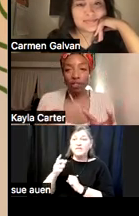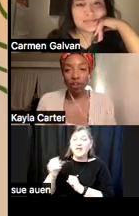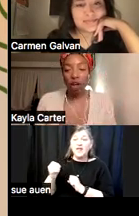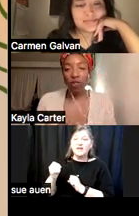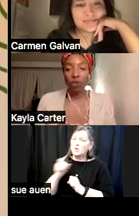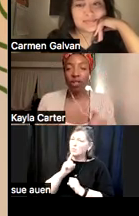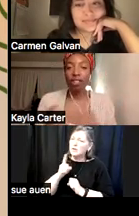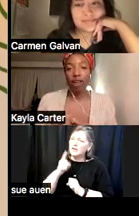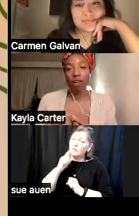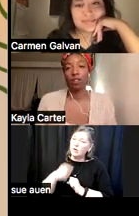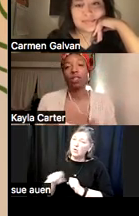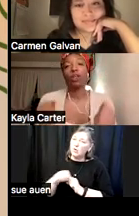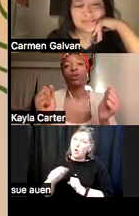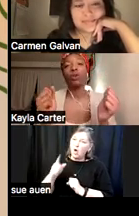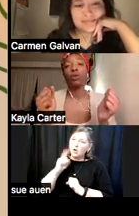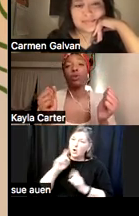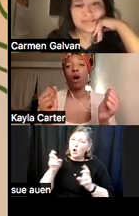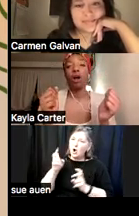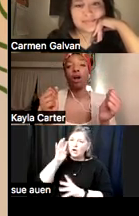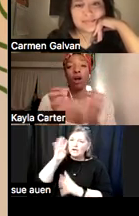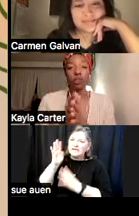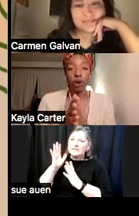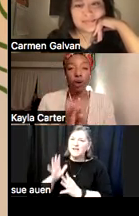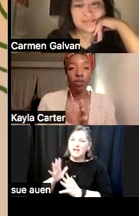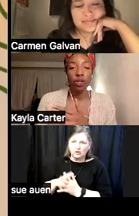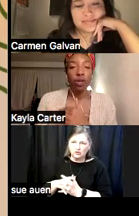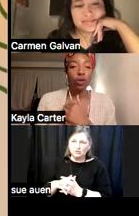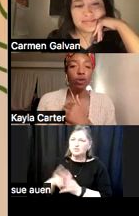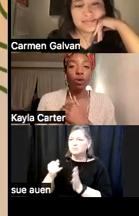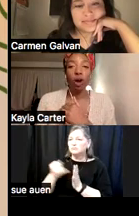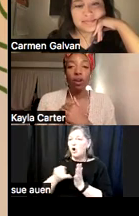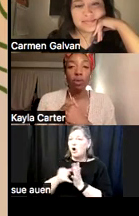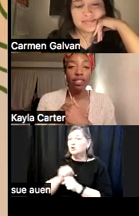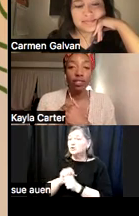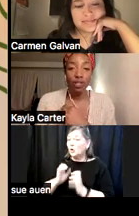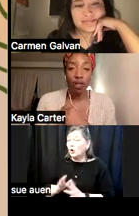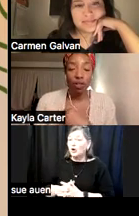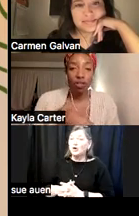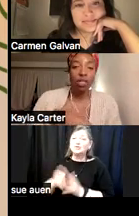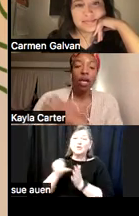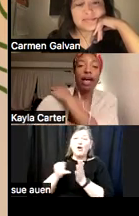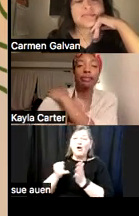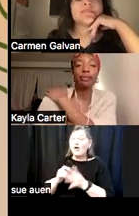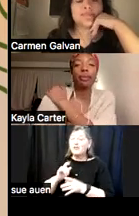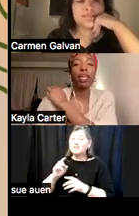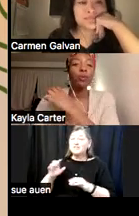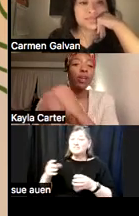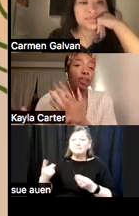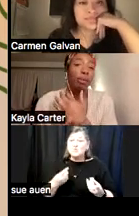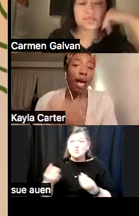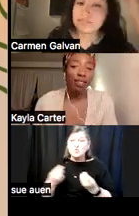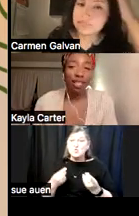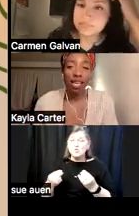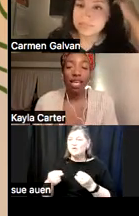especially for y'all who are designers, who are arts workers, who are arts practitioners, in